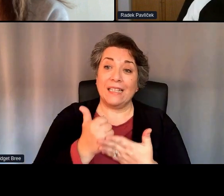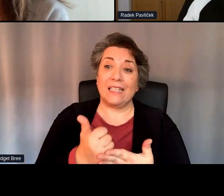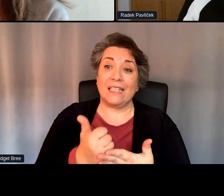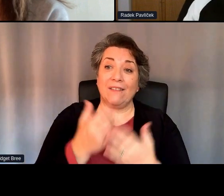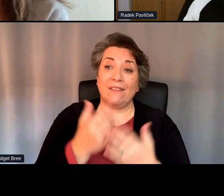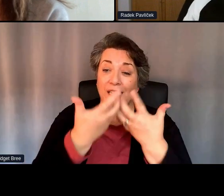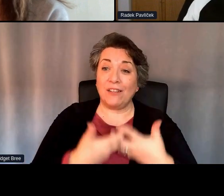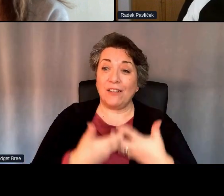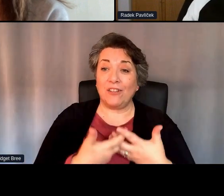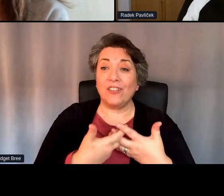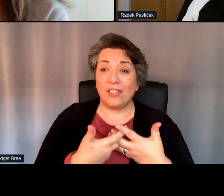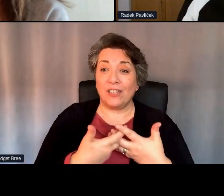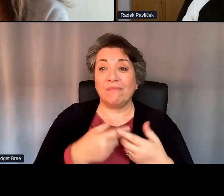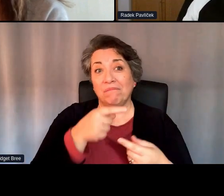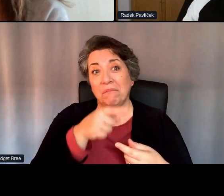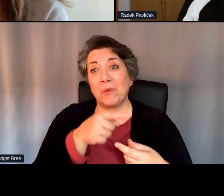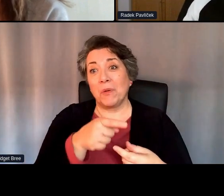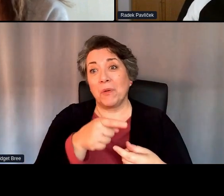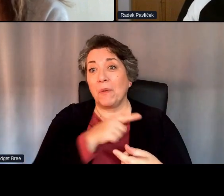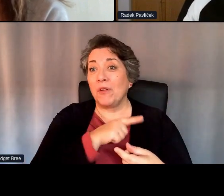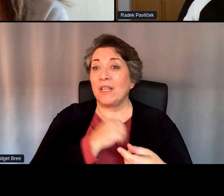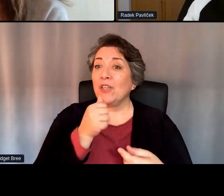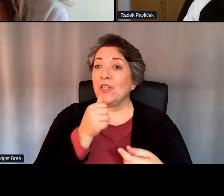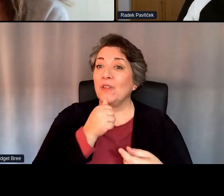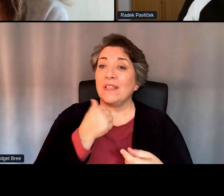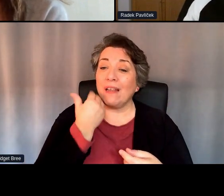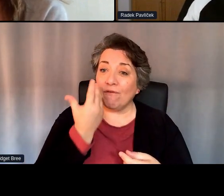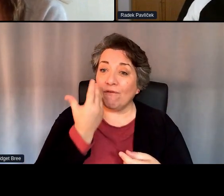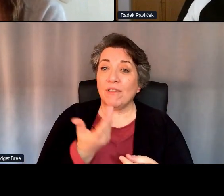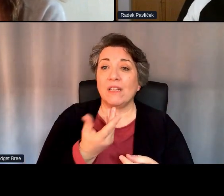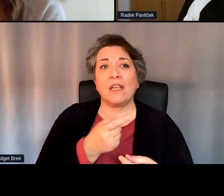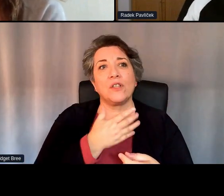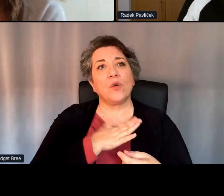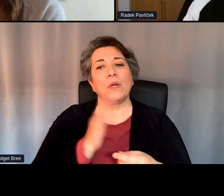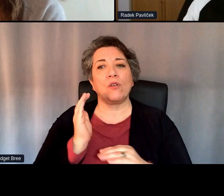German, they would offer a new profession for